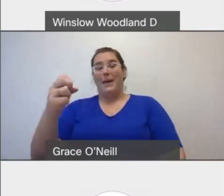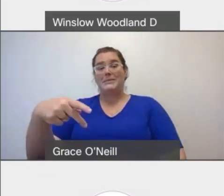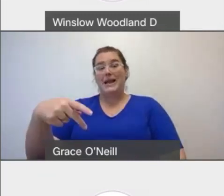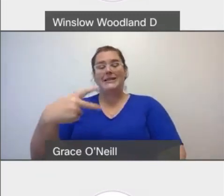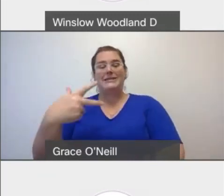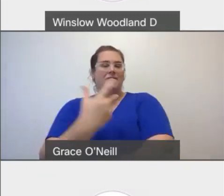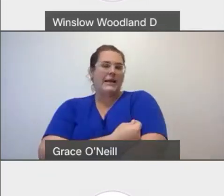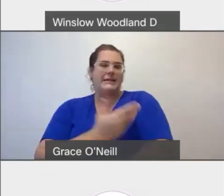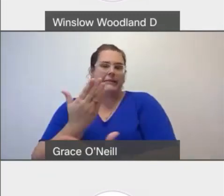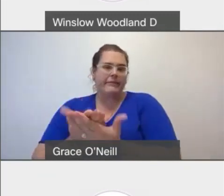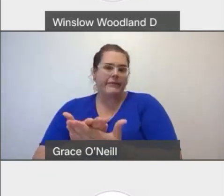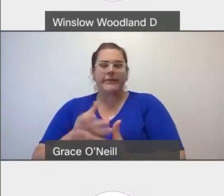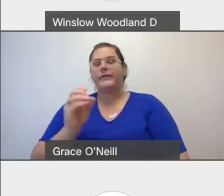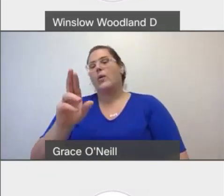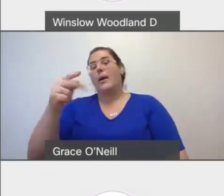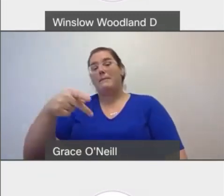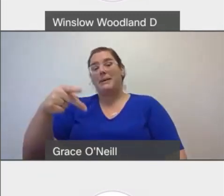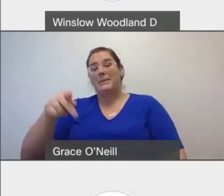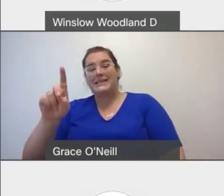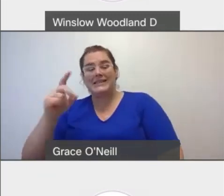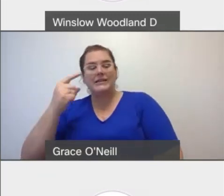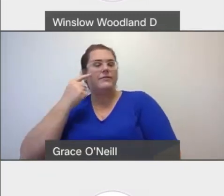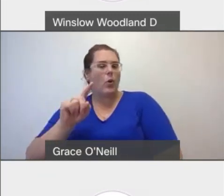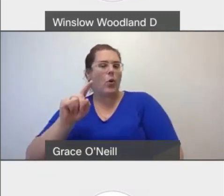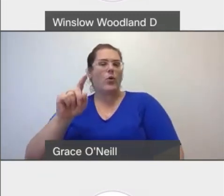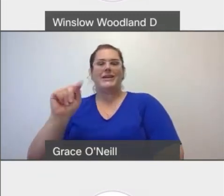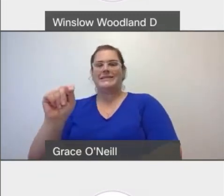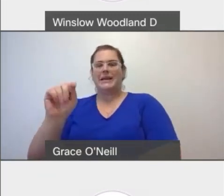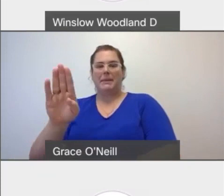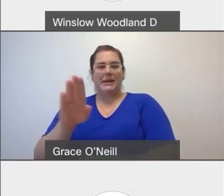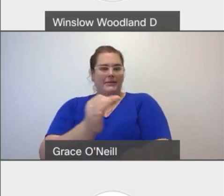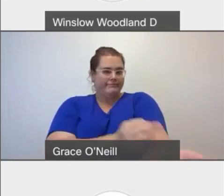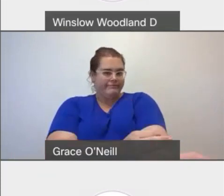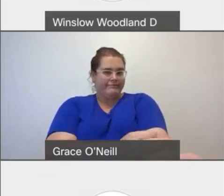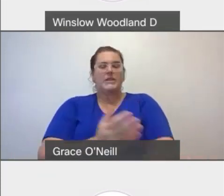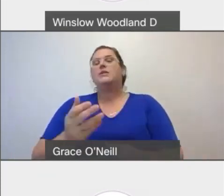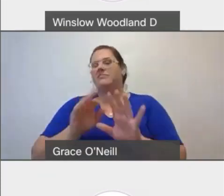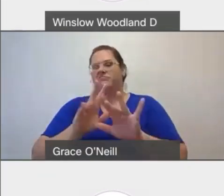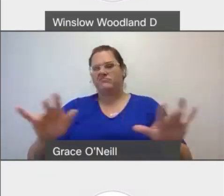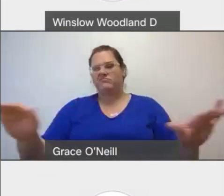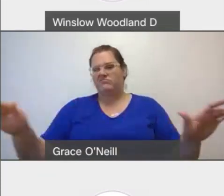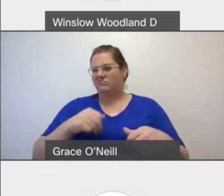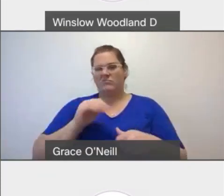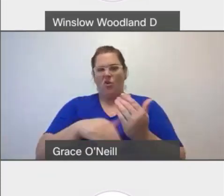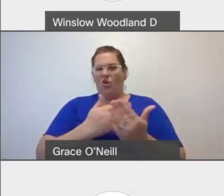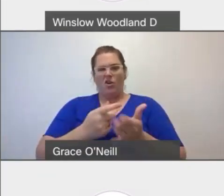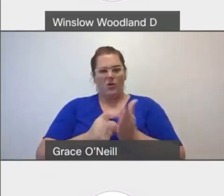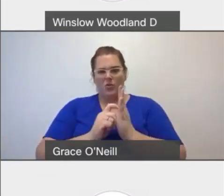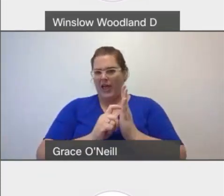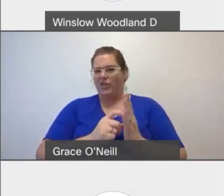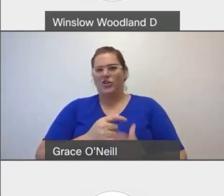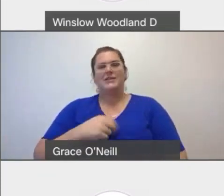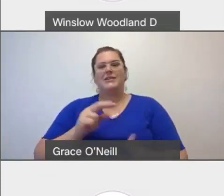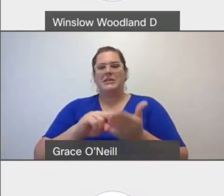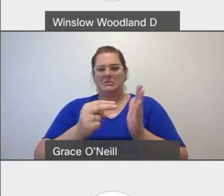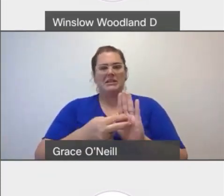B, the PPD for tuberculosis. So they would be monitoring the vaccination compliance